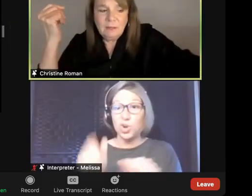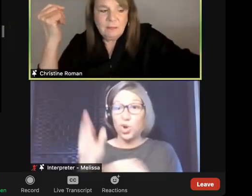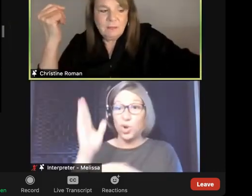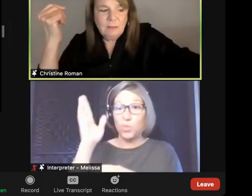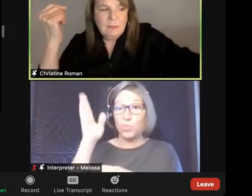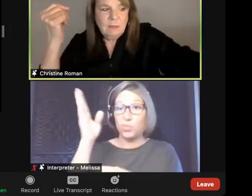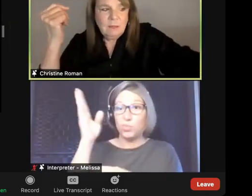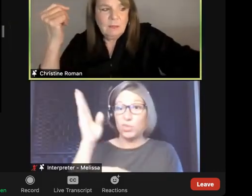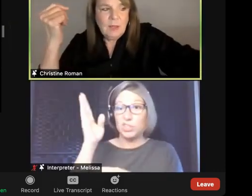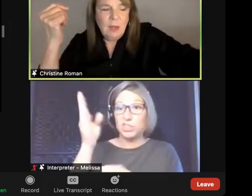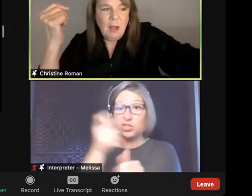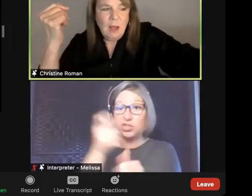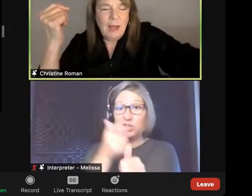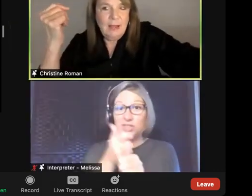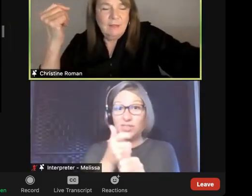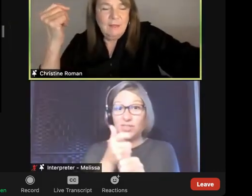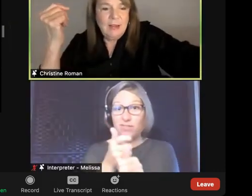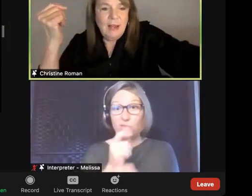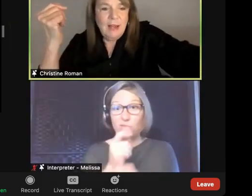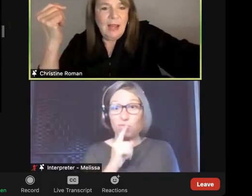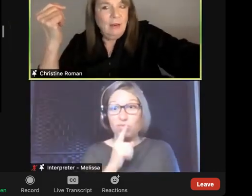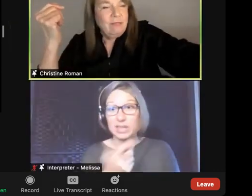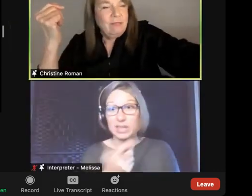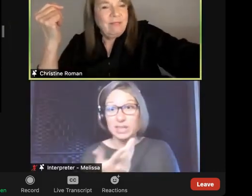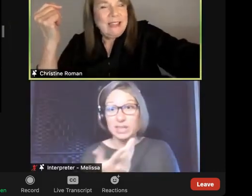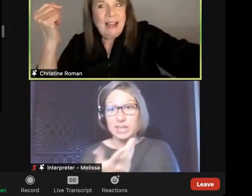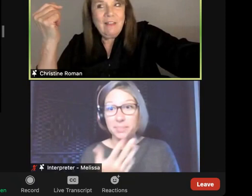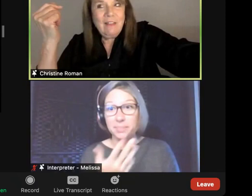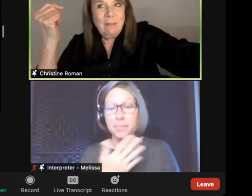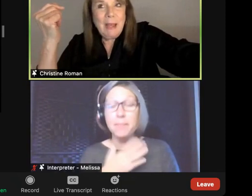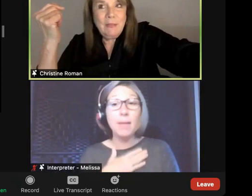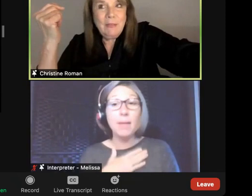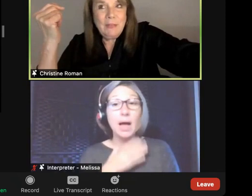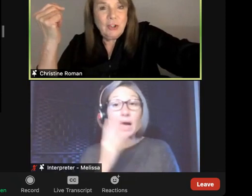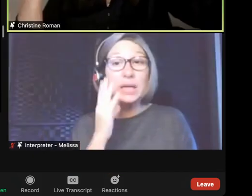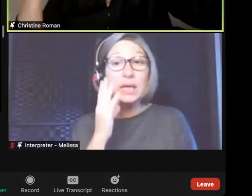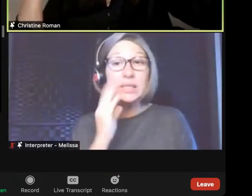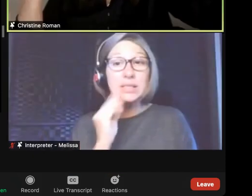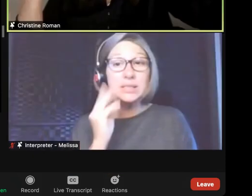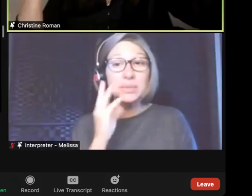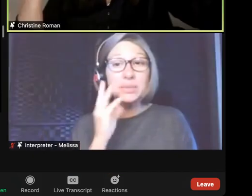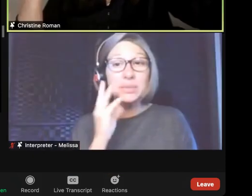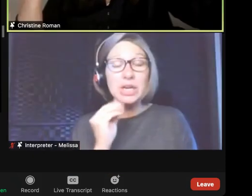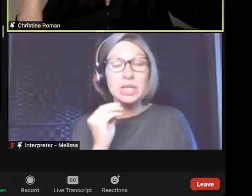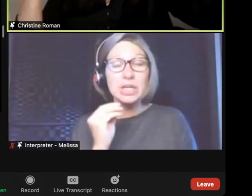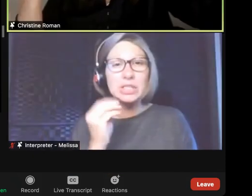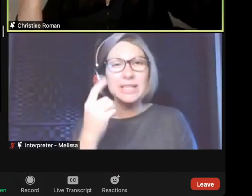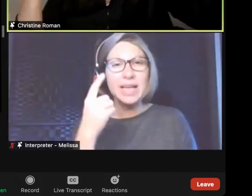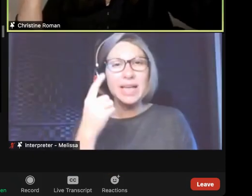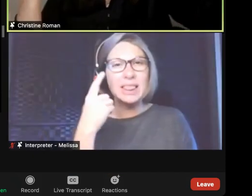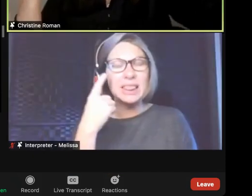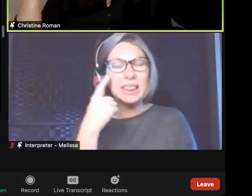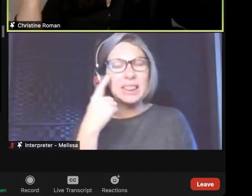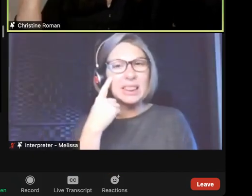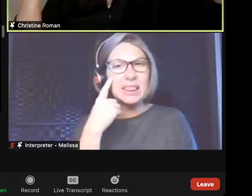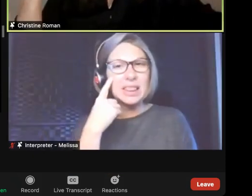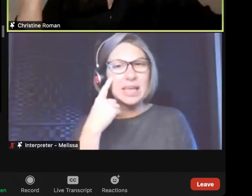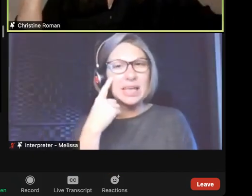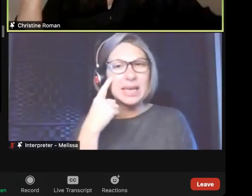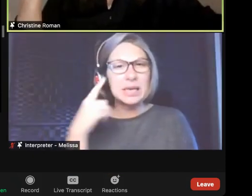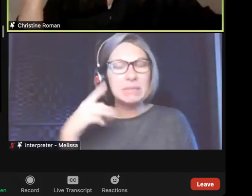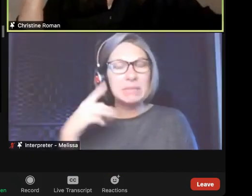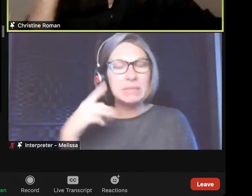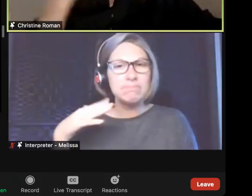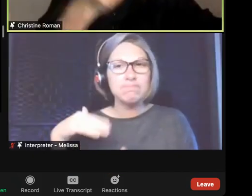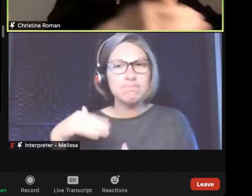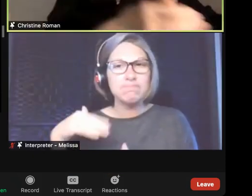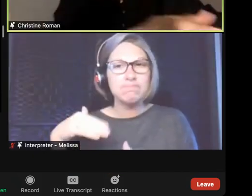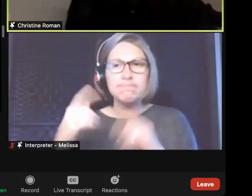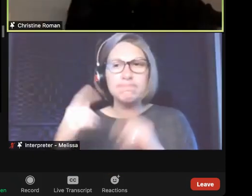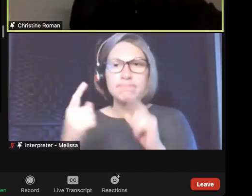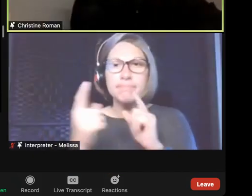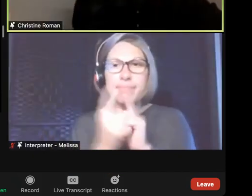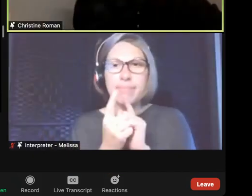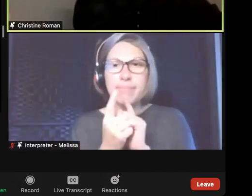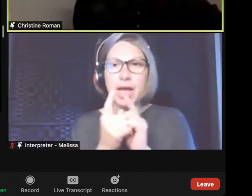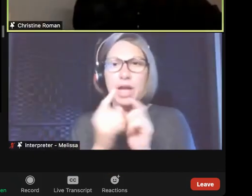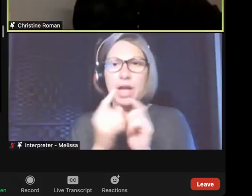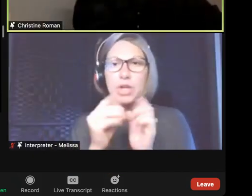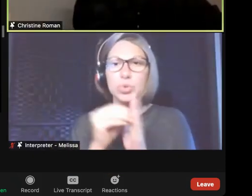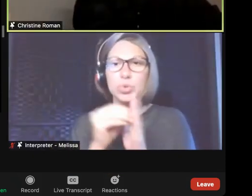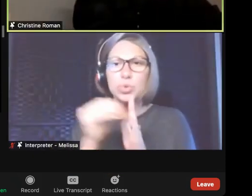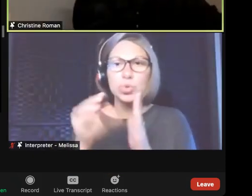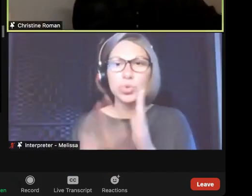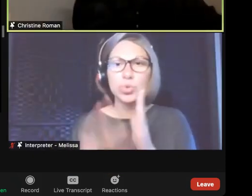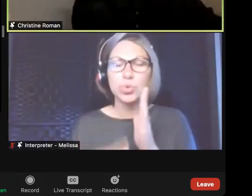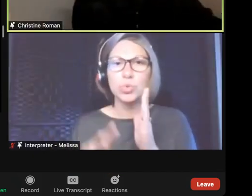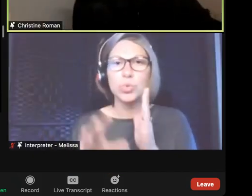experience, I don't think I've met the child yet or the student who really can fully discriminate a